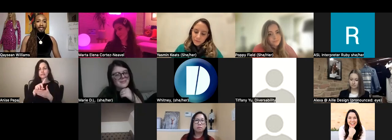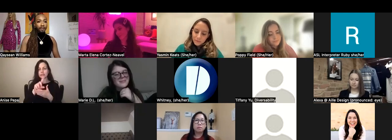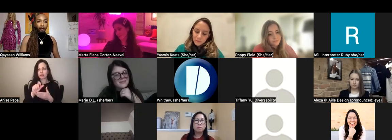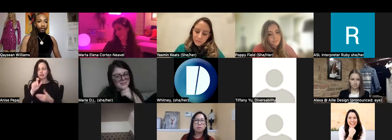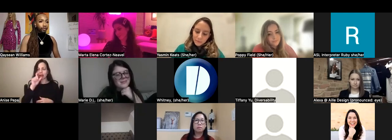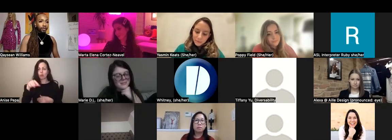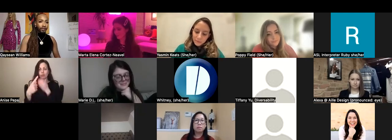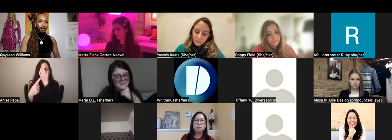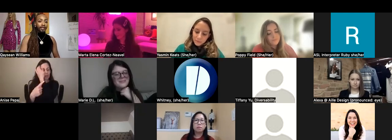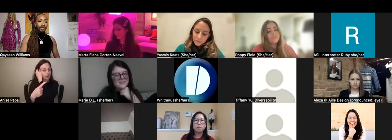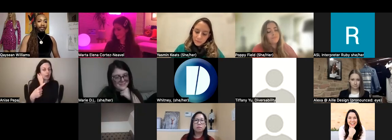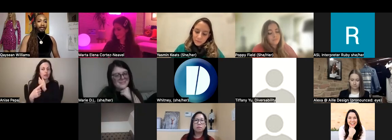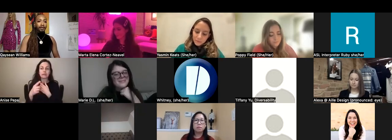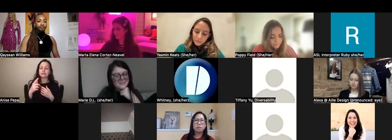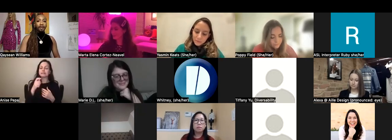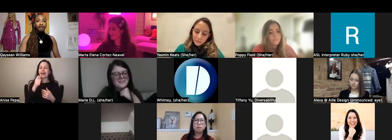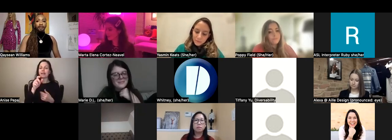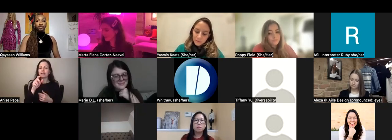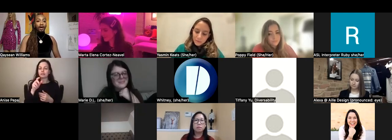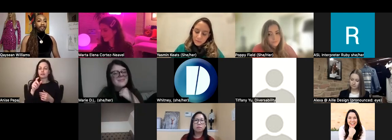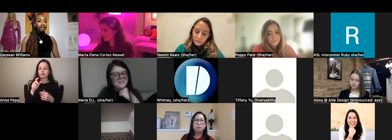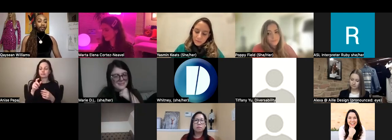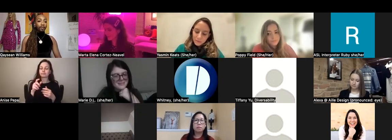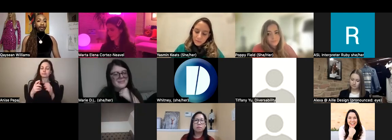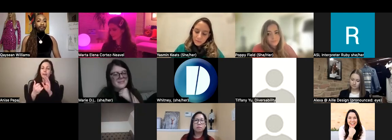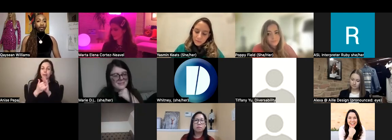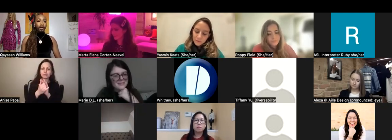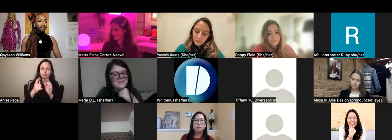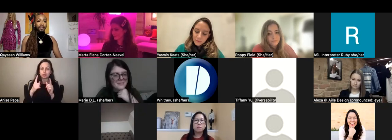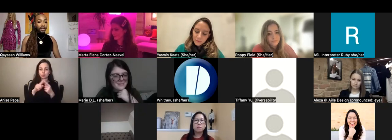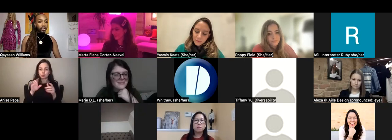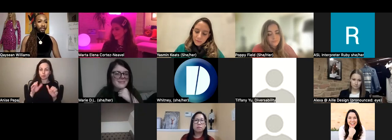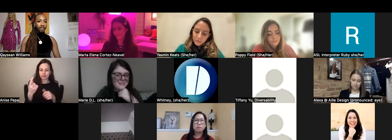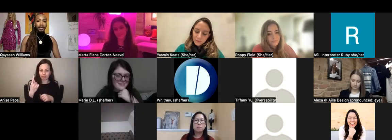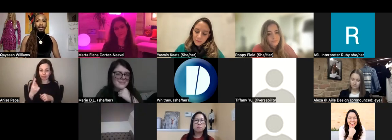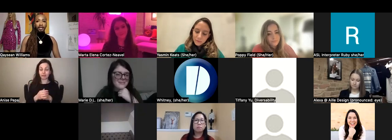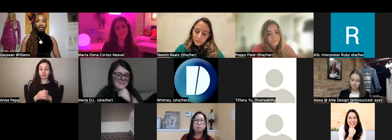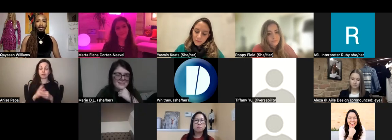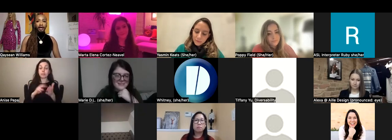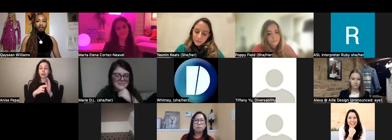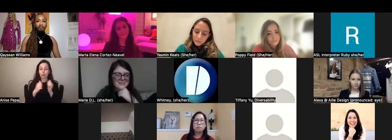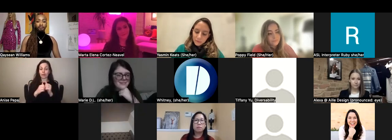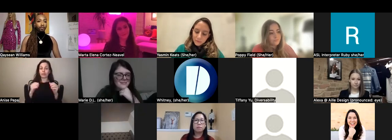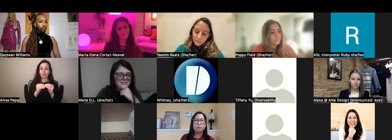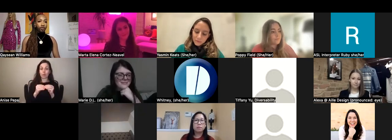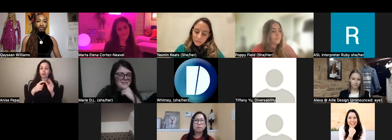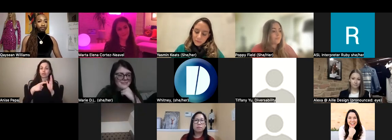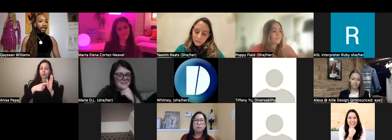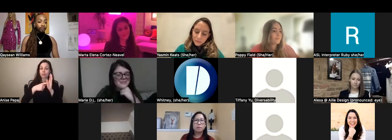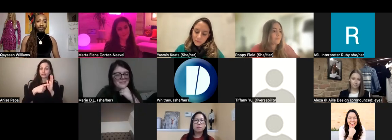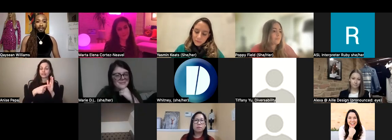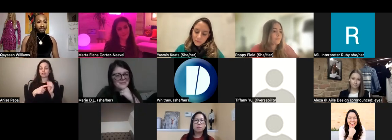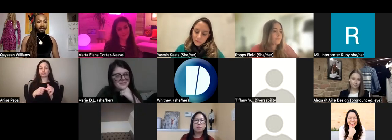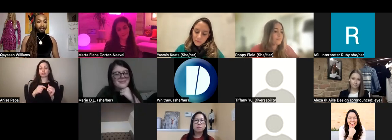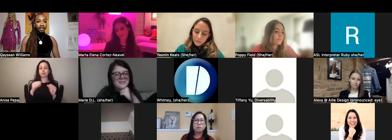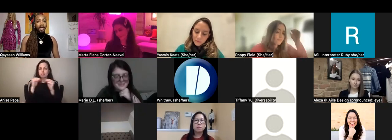necessarily unable to do something. And so I think that with more representation and more of these